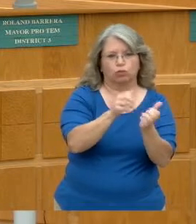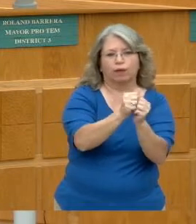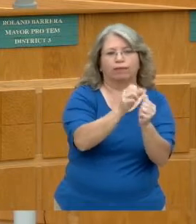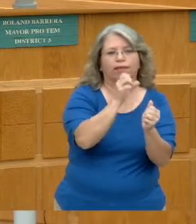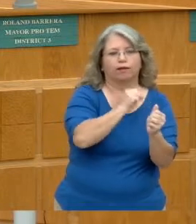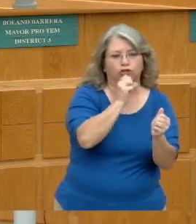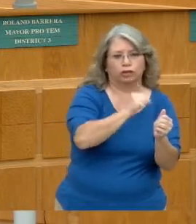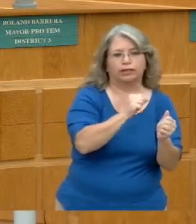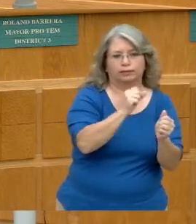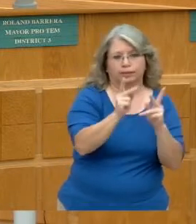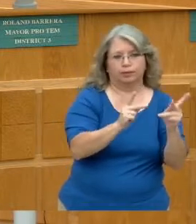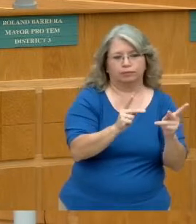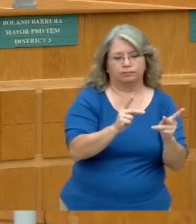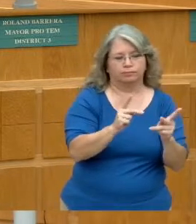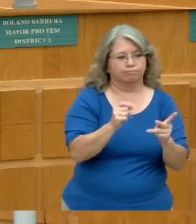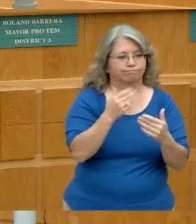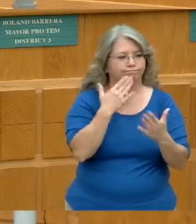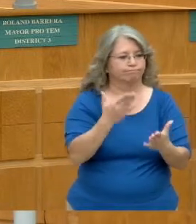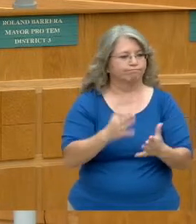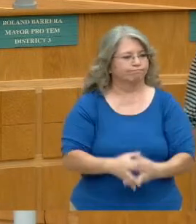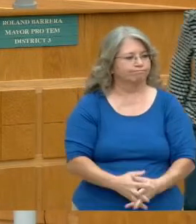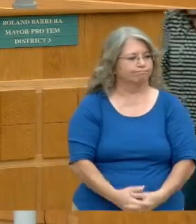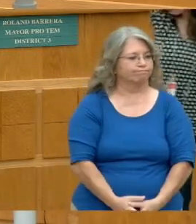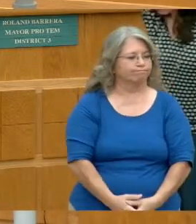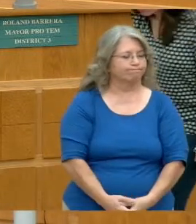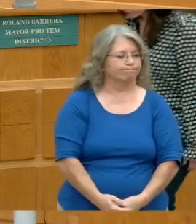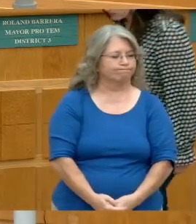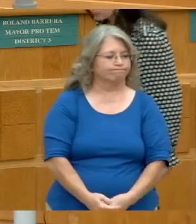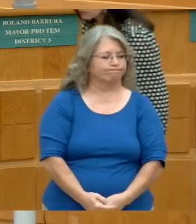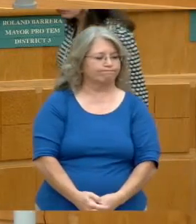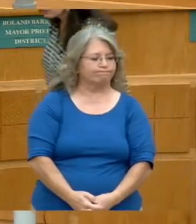elderly. Thank you. Sure.